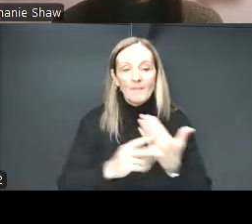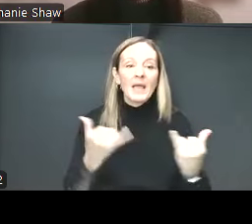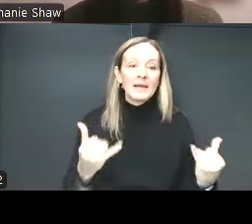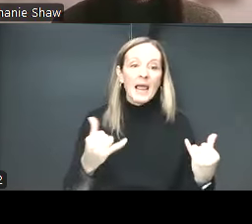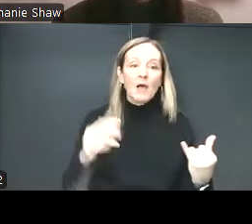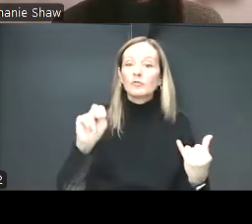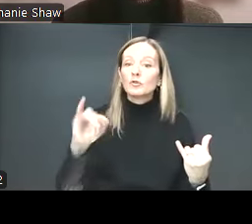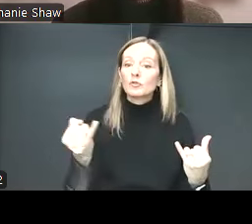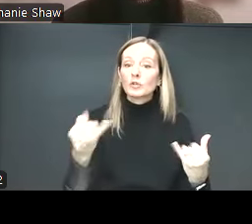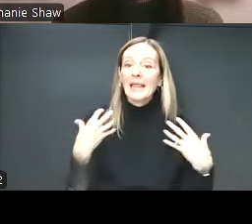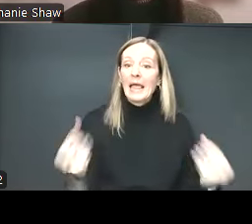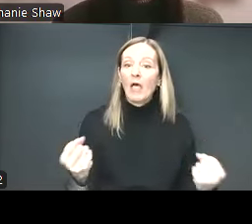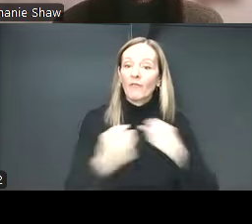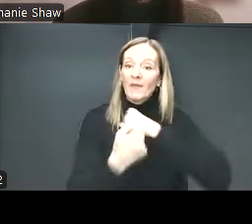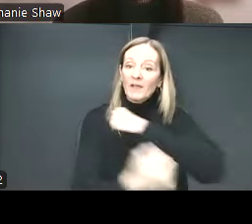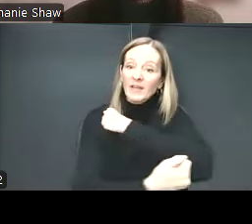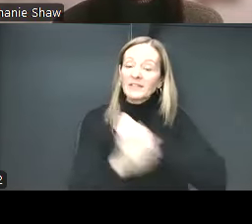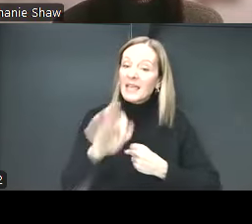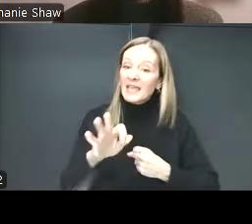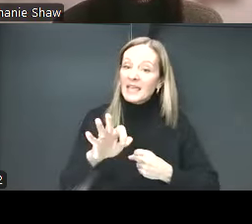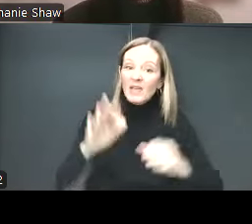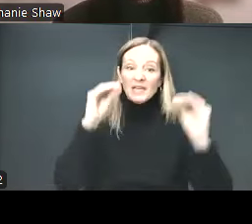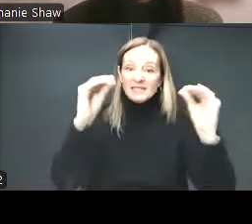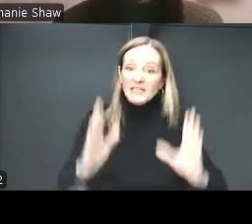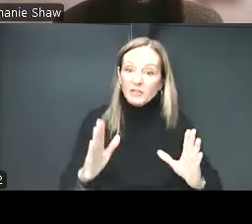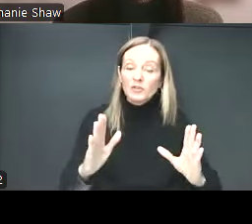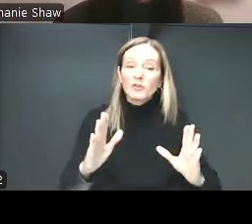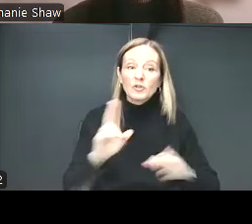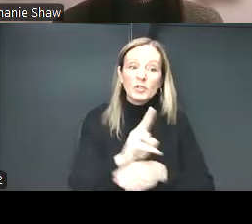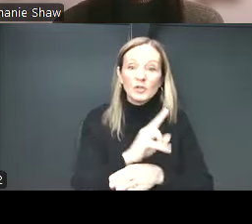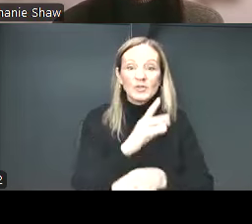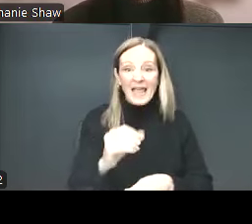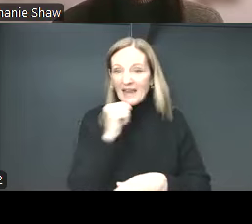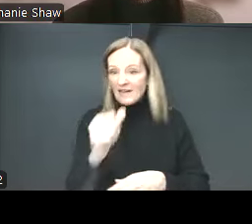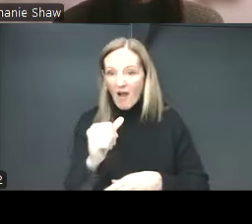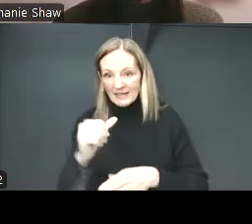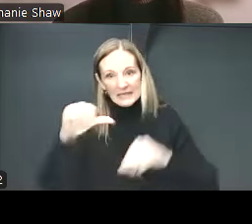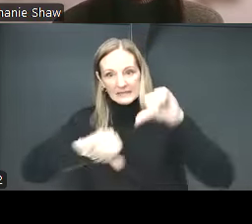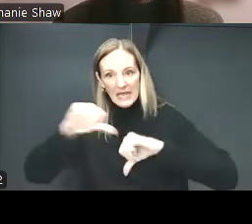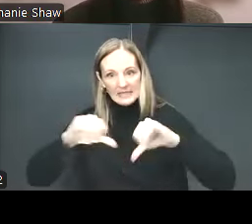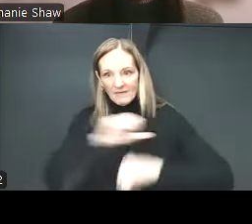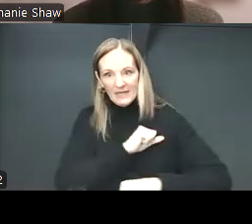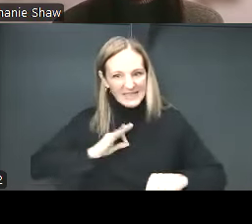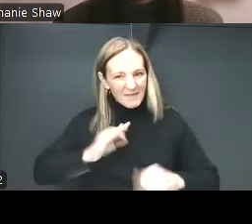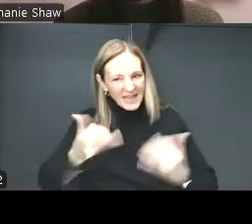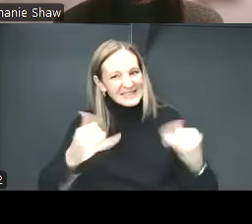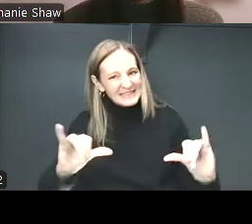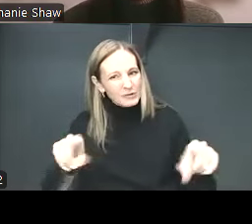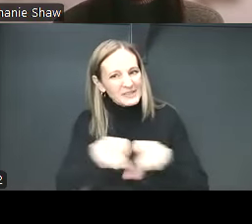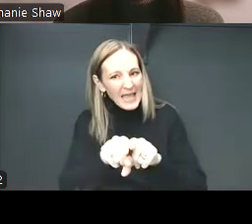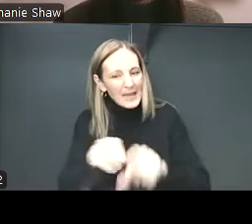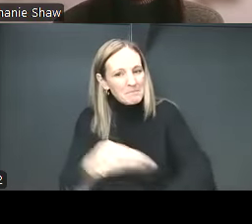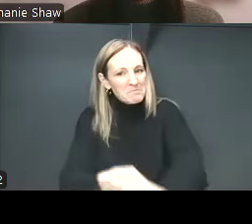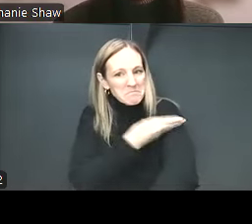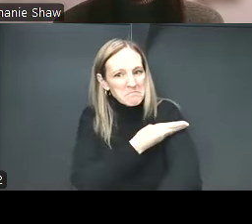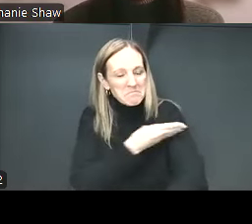Foundation to see if it's implemented by teachers and not by scientific staff, do we still see improvements in job interview skills? And so this